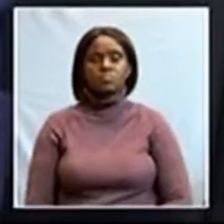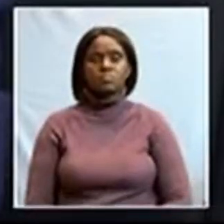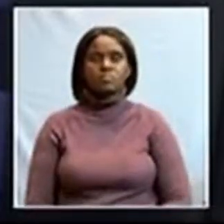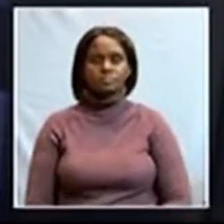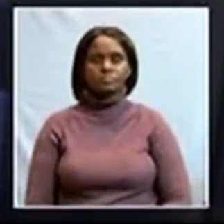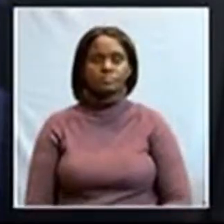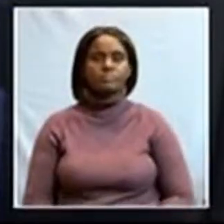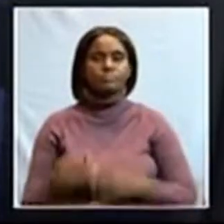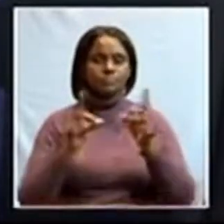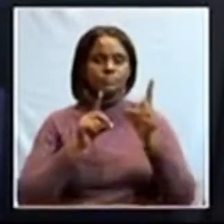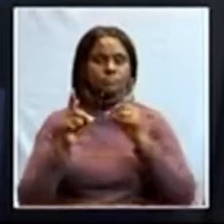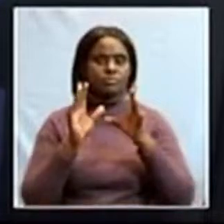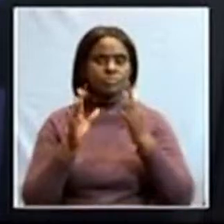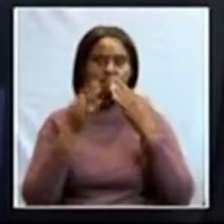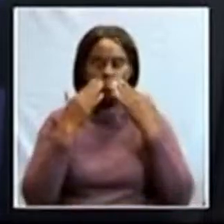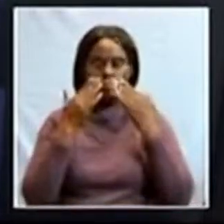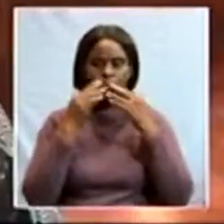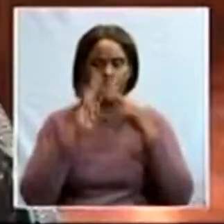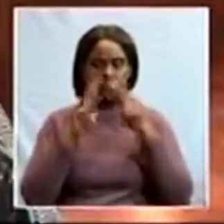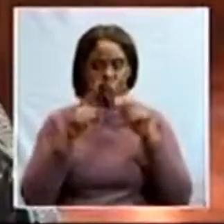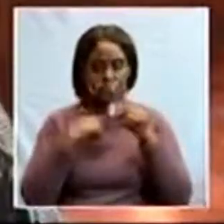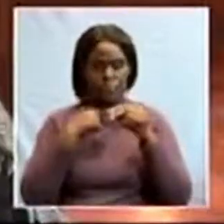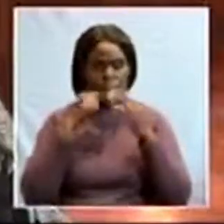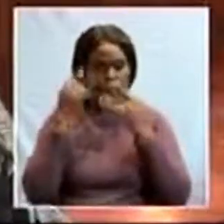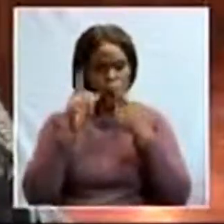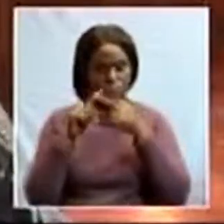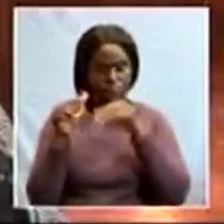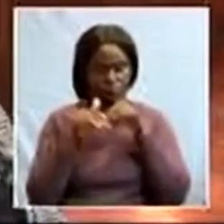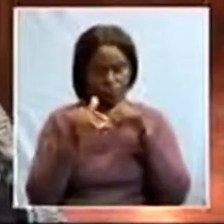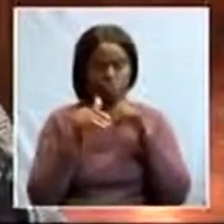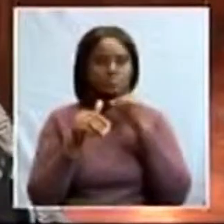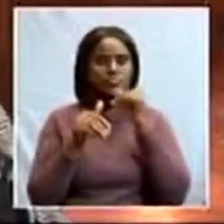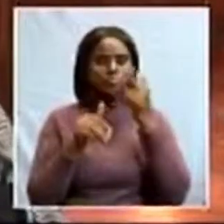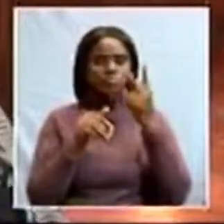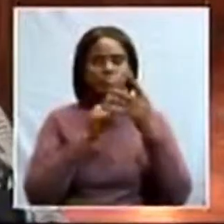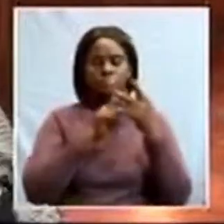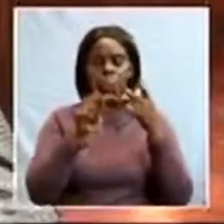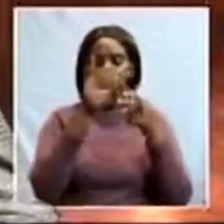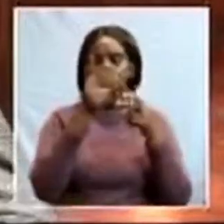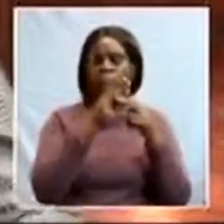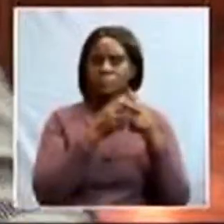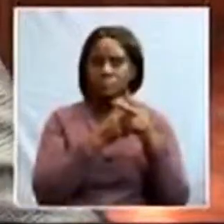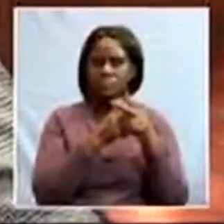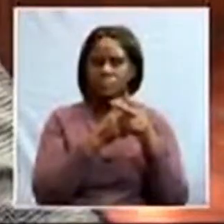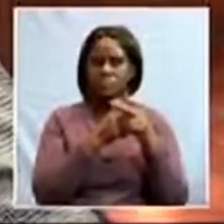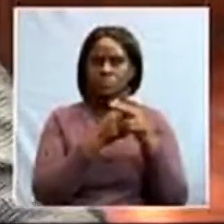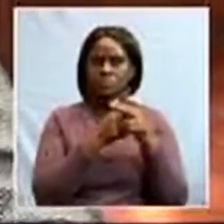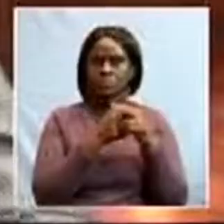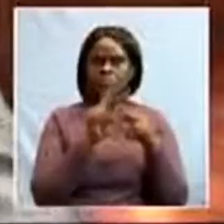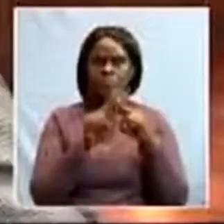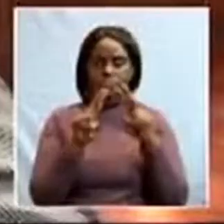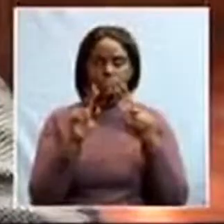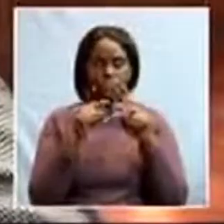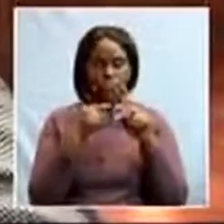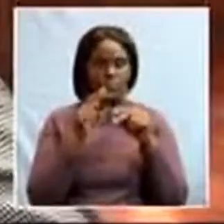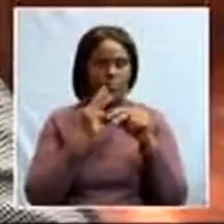Yes, Director. Thank you, Chair. I wish to withdraw, Chair. It wasn't 2 weeks but 2 months. And Chair, we